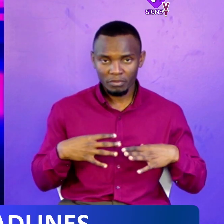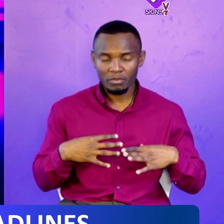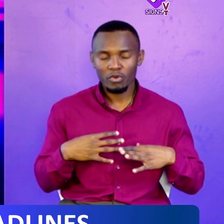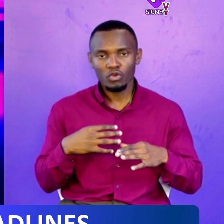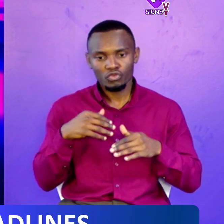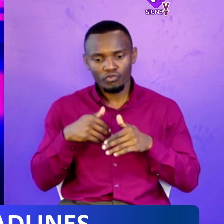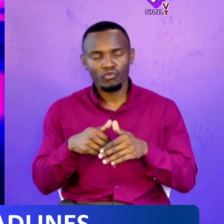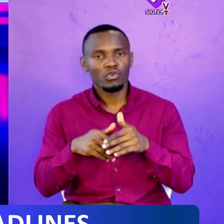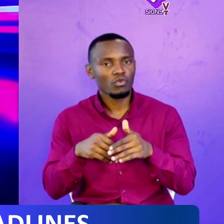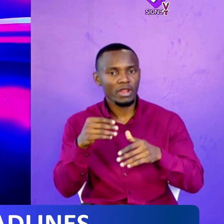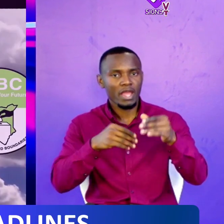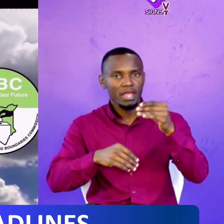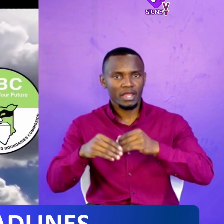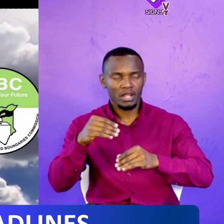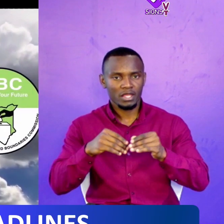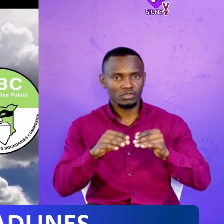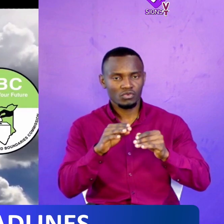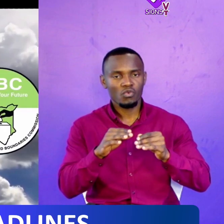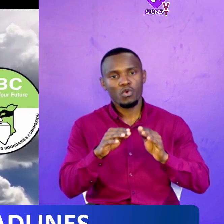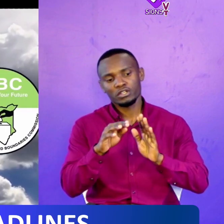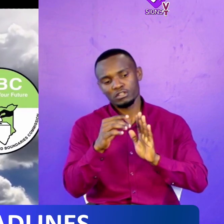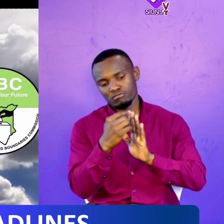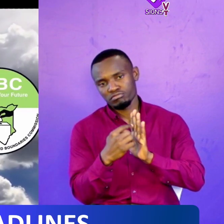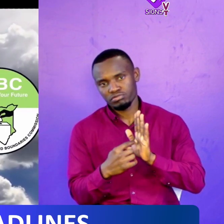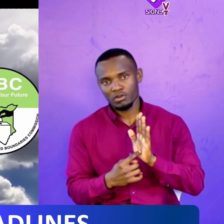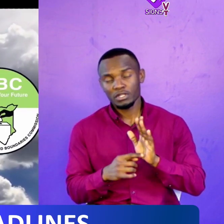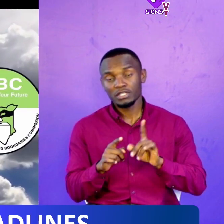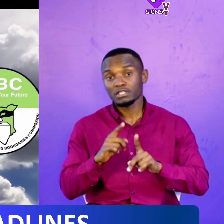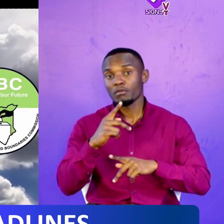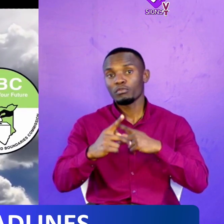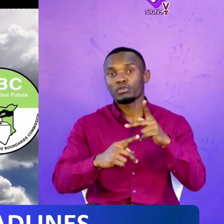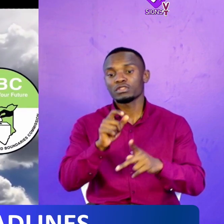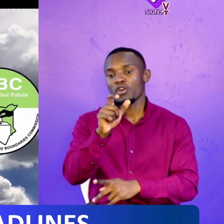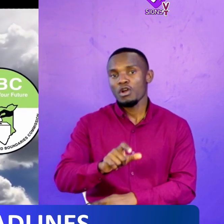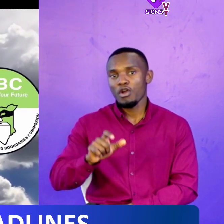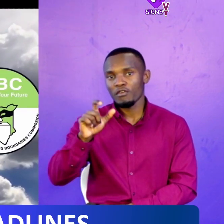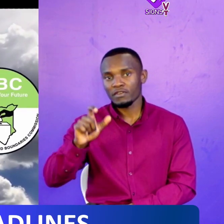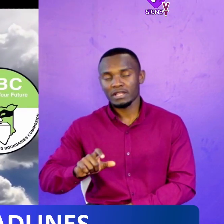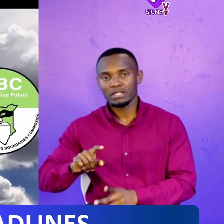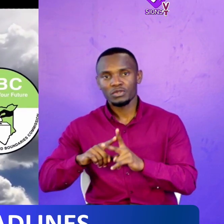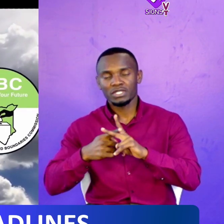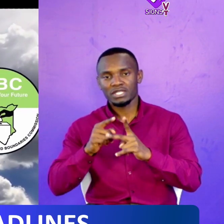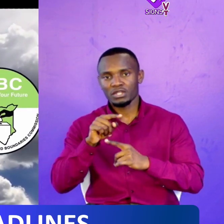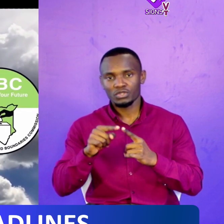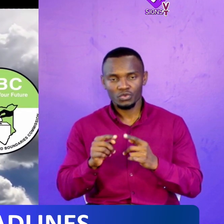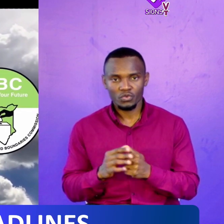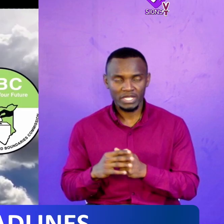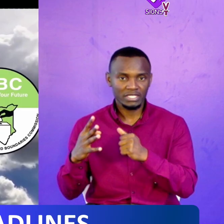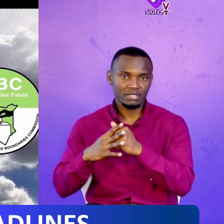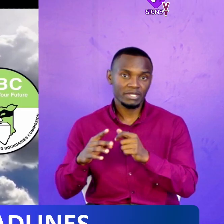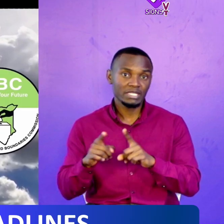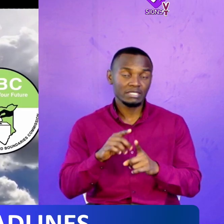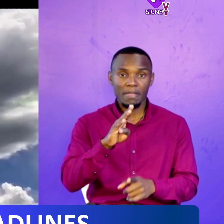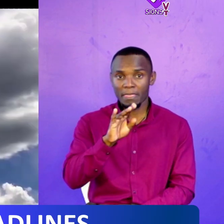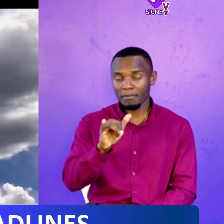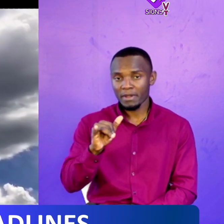Code of Conduct with the processing of candidates are set for September. Now, the by-elections will likely be a